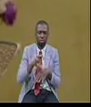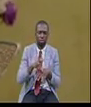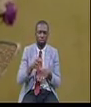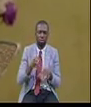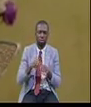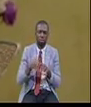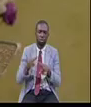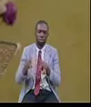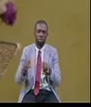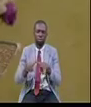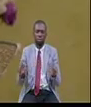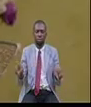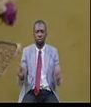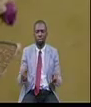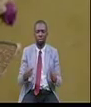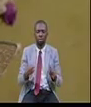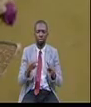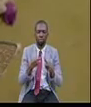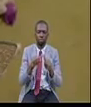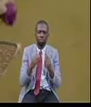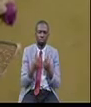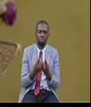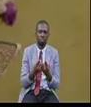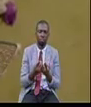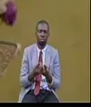various districts and locations.